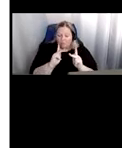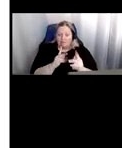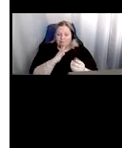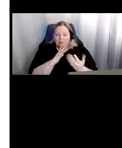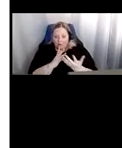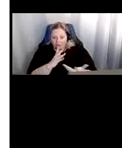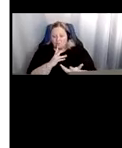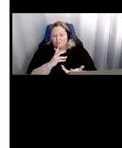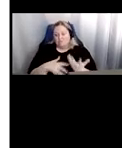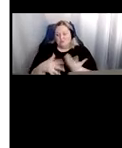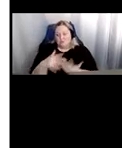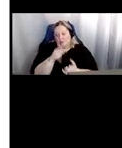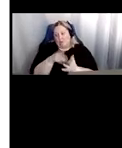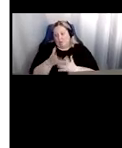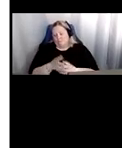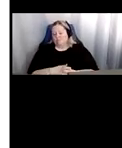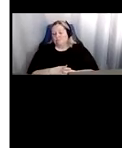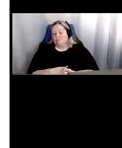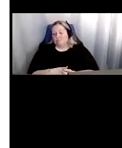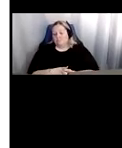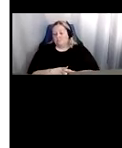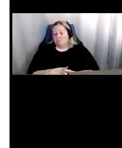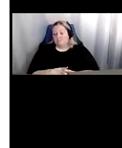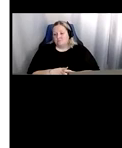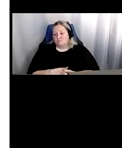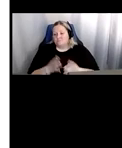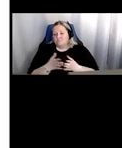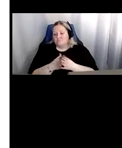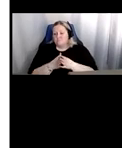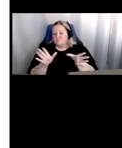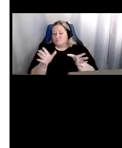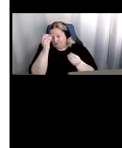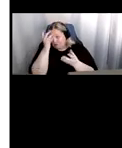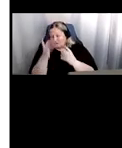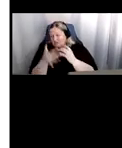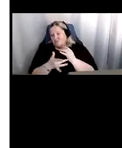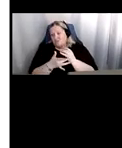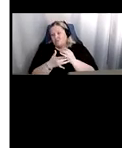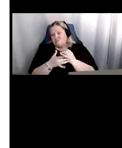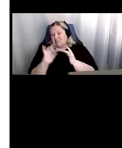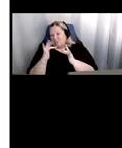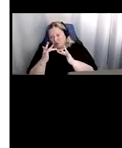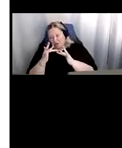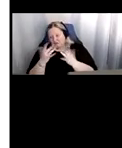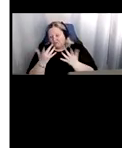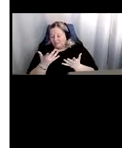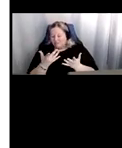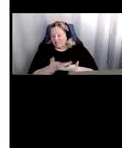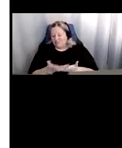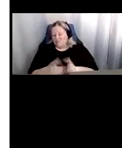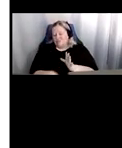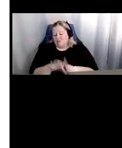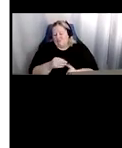them, interact with them that way. General information technologies, basically the internet and things that you can